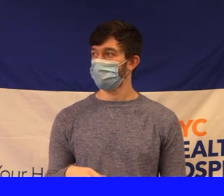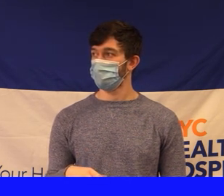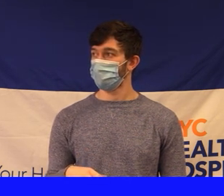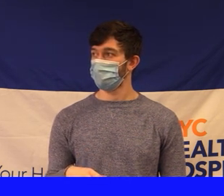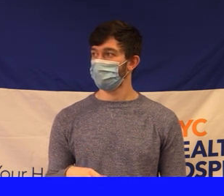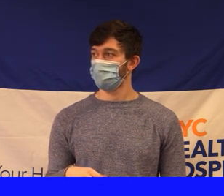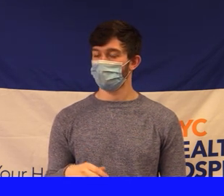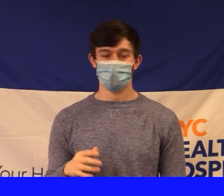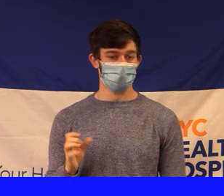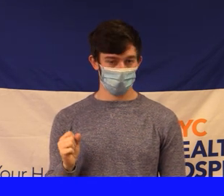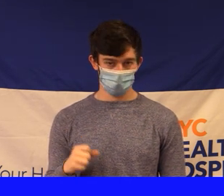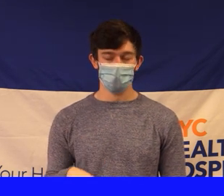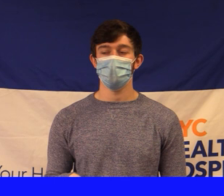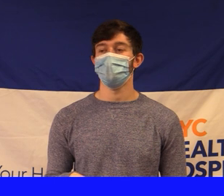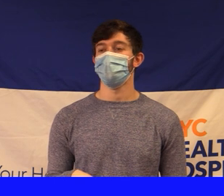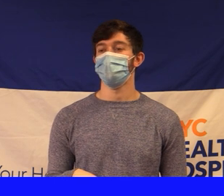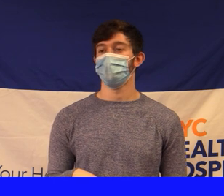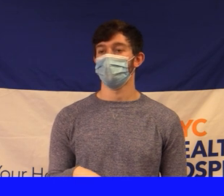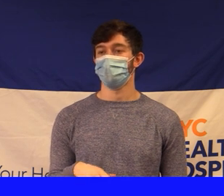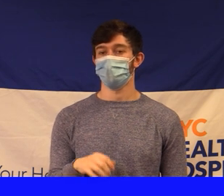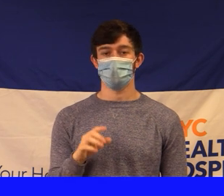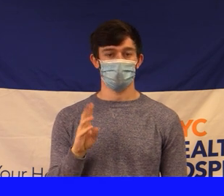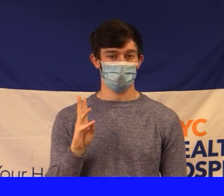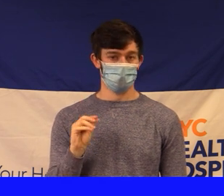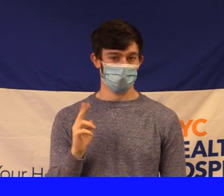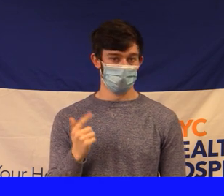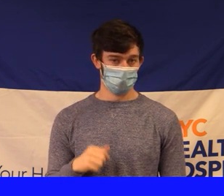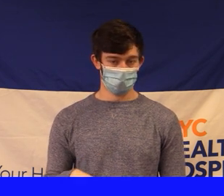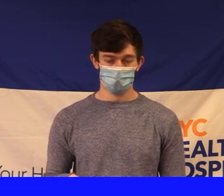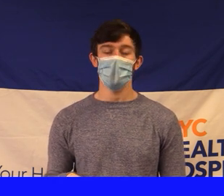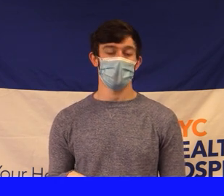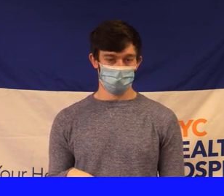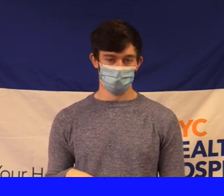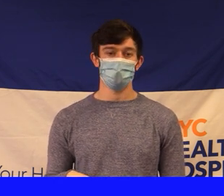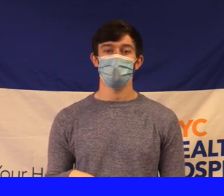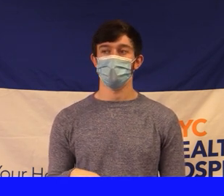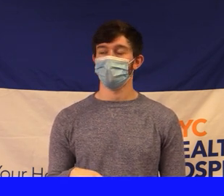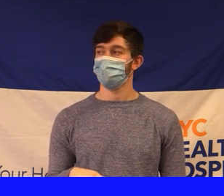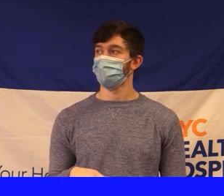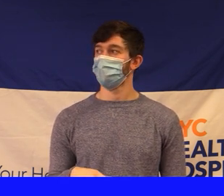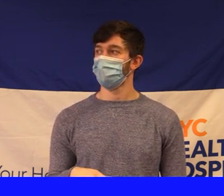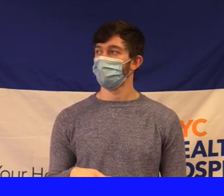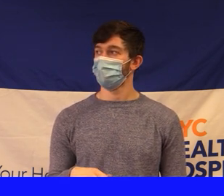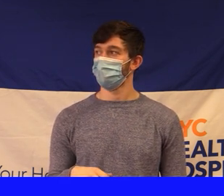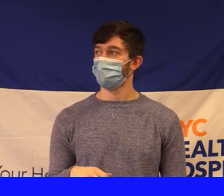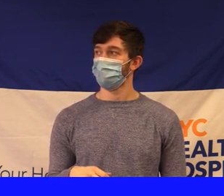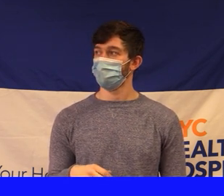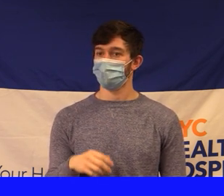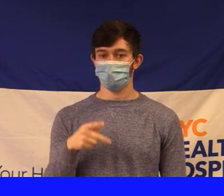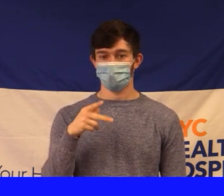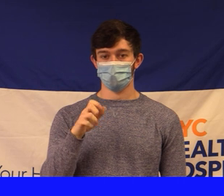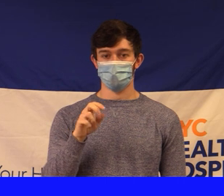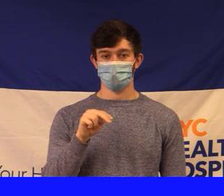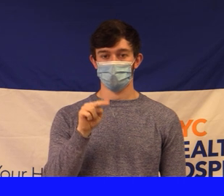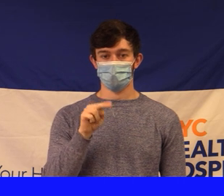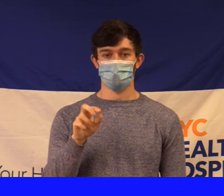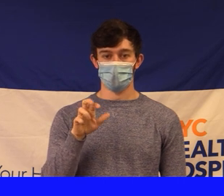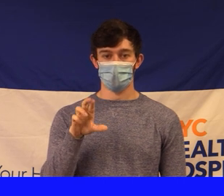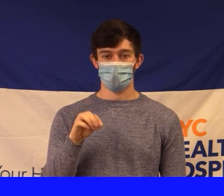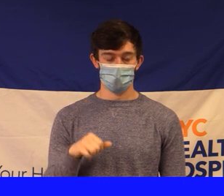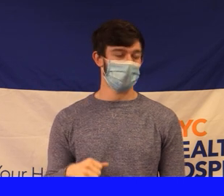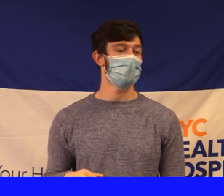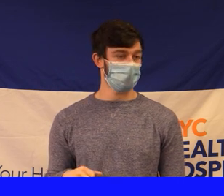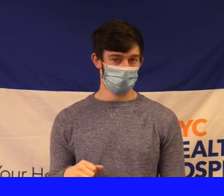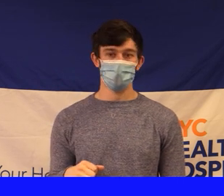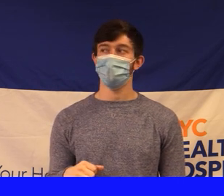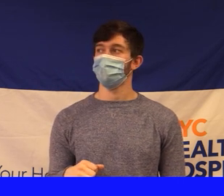Yes. And Ms. Wong? Yes. And Ms. Pinheiro? Yeah, I share